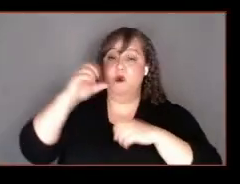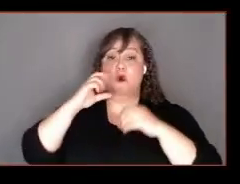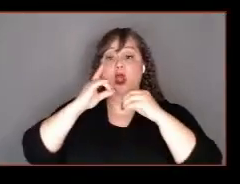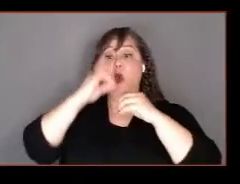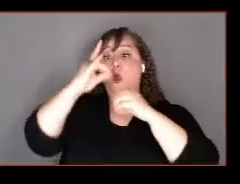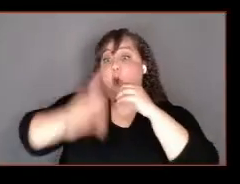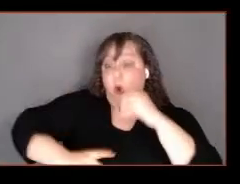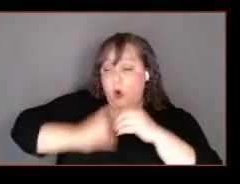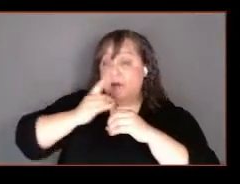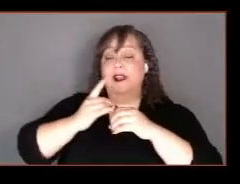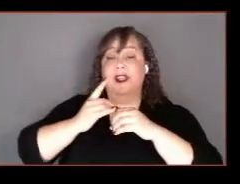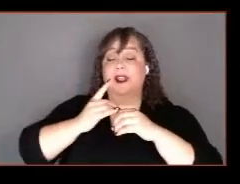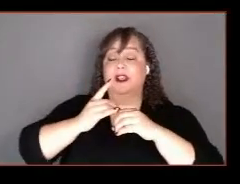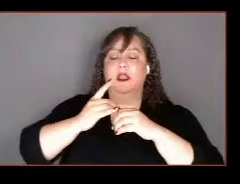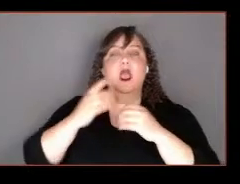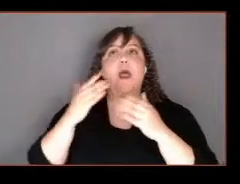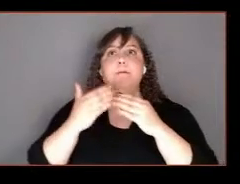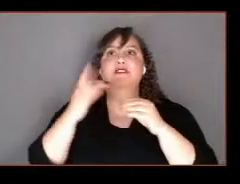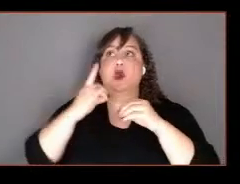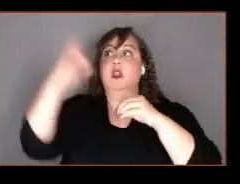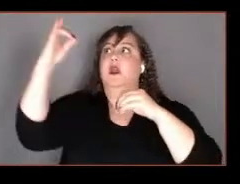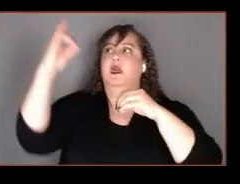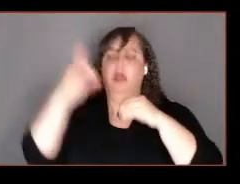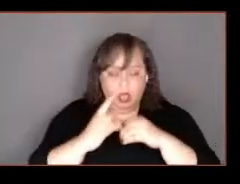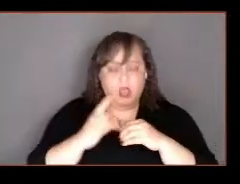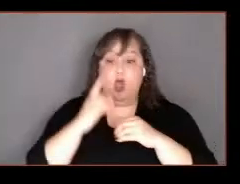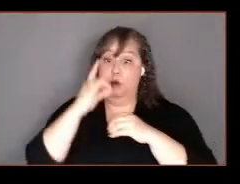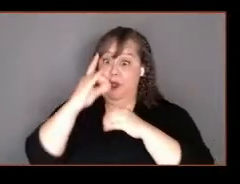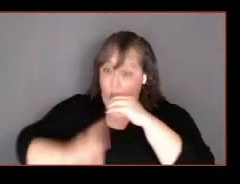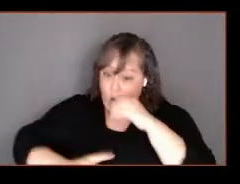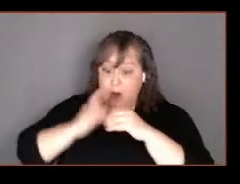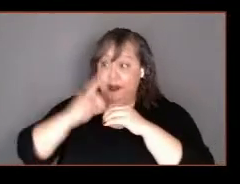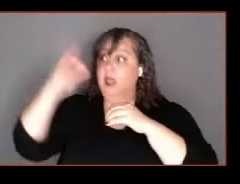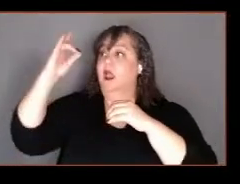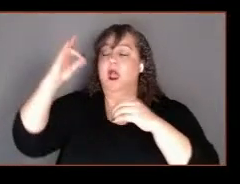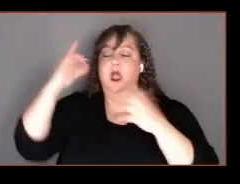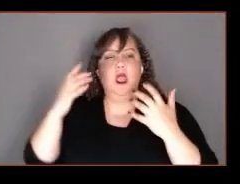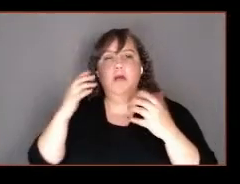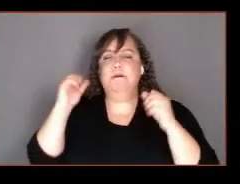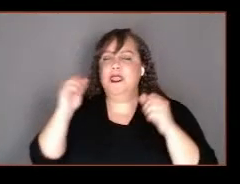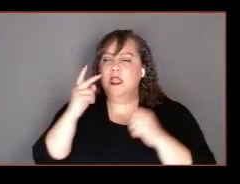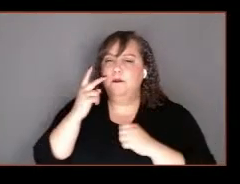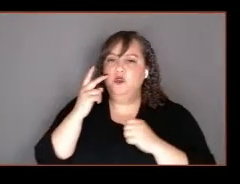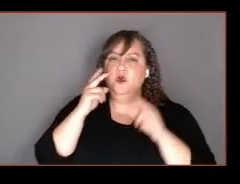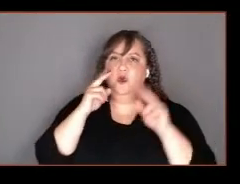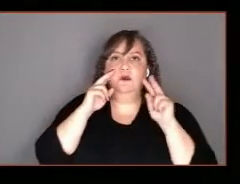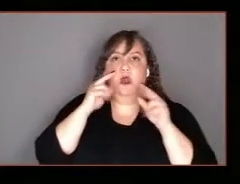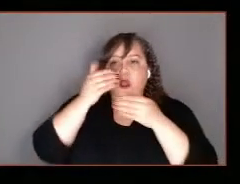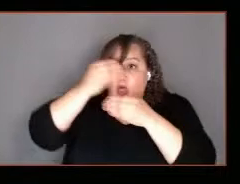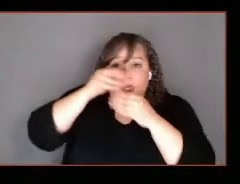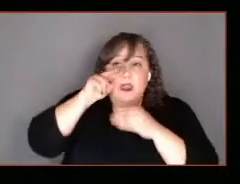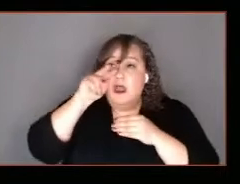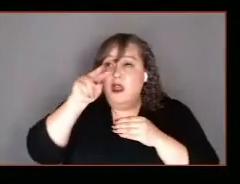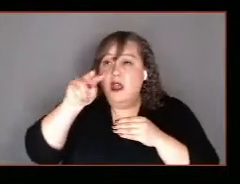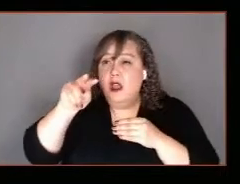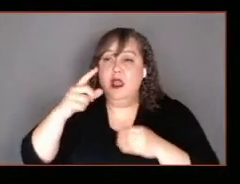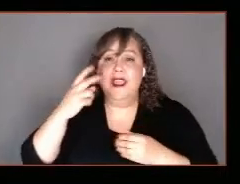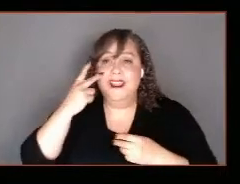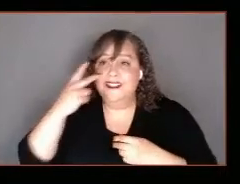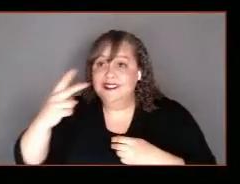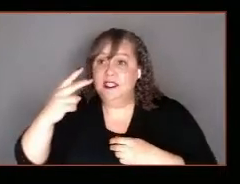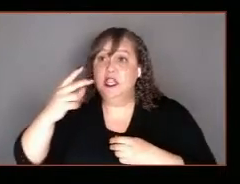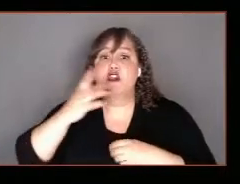before you go down to the surface, orbiting the moon and being able to just look out the window and see Earth